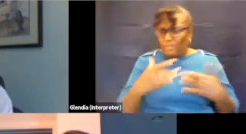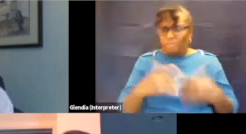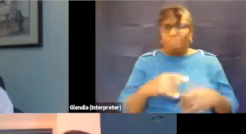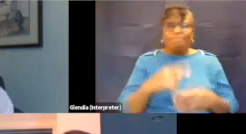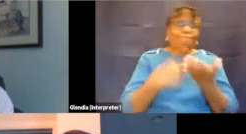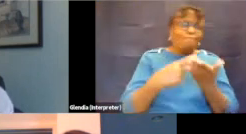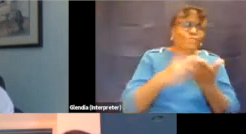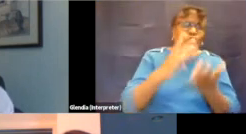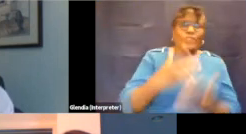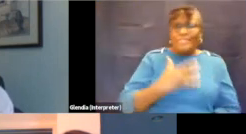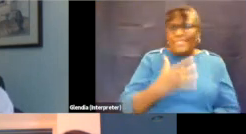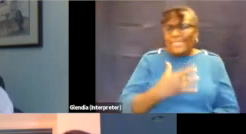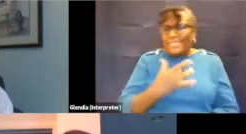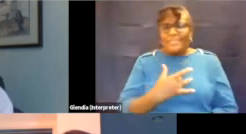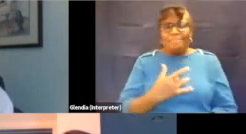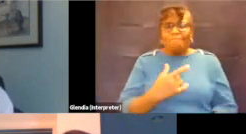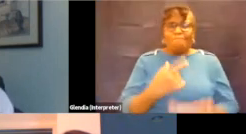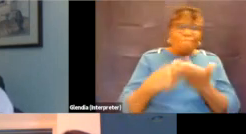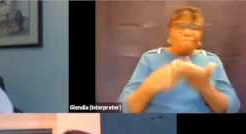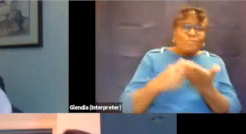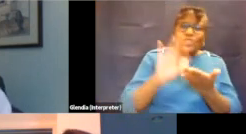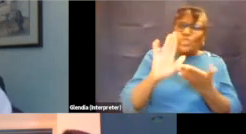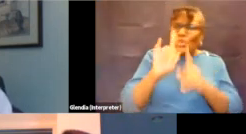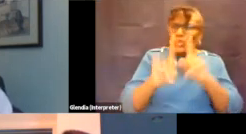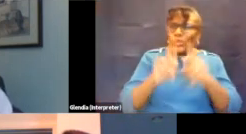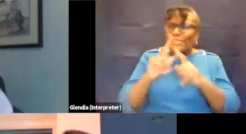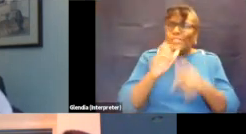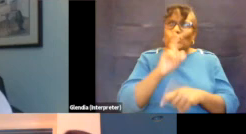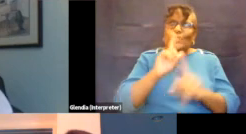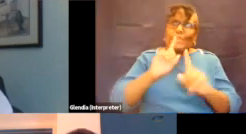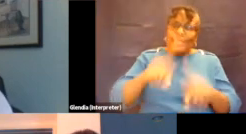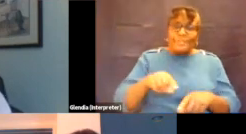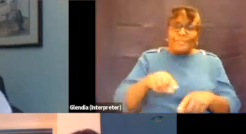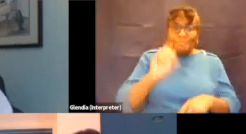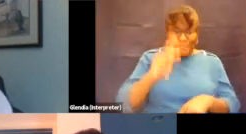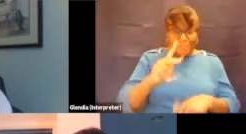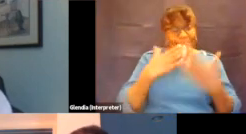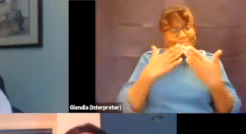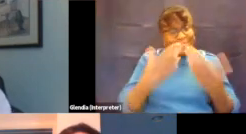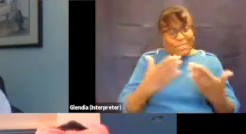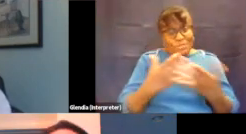have to make the most of the visit. Thank you so much.